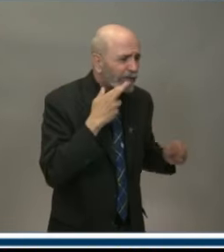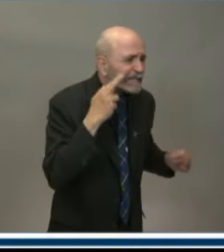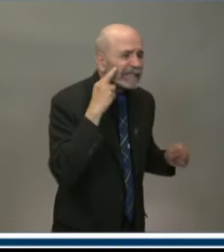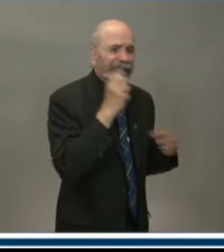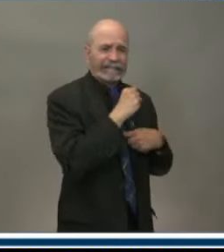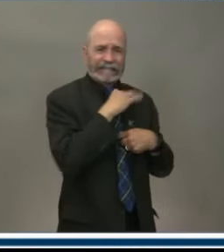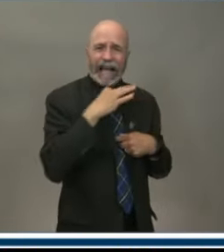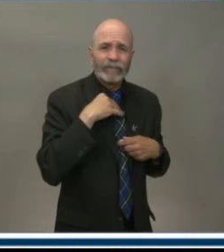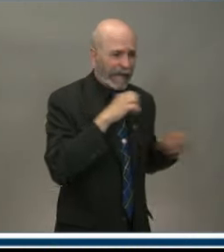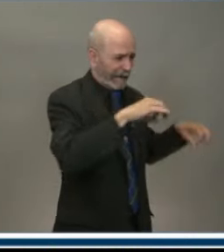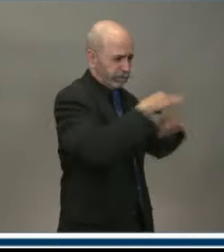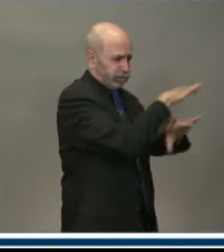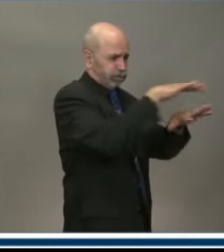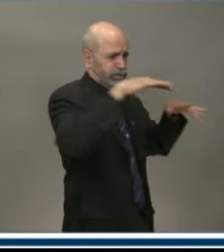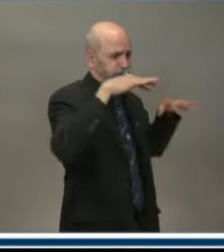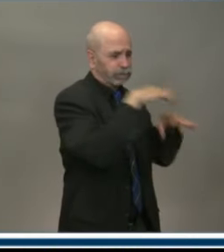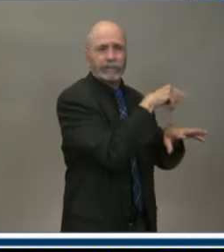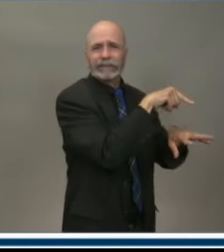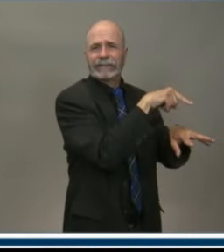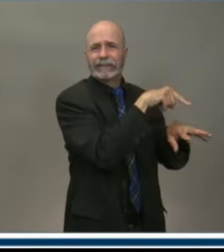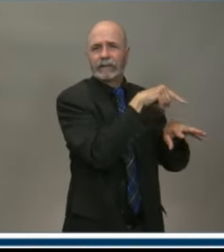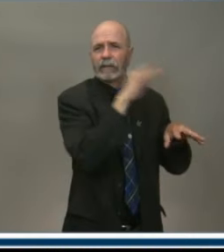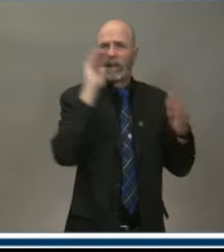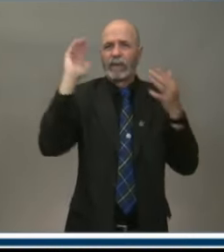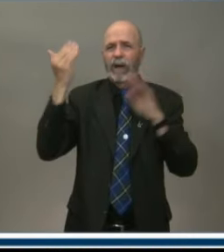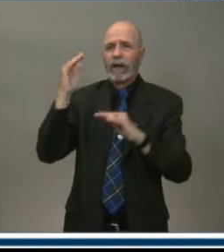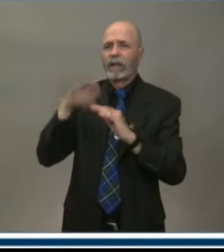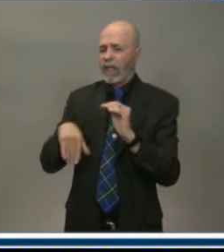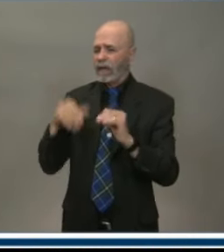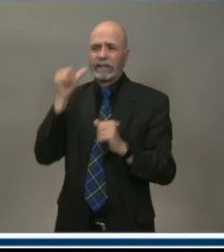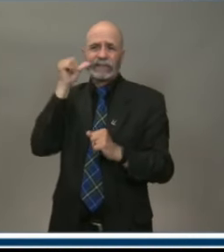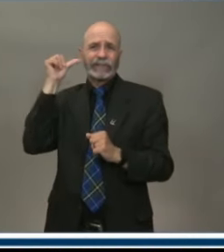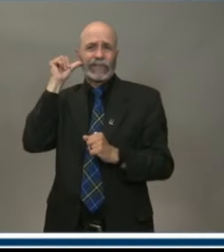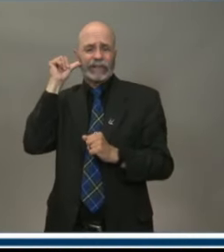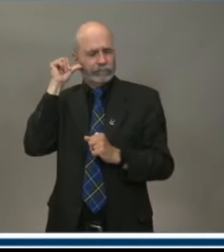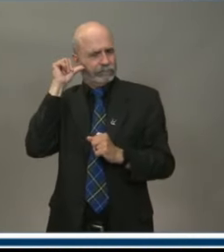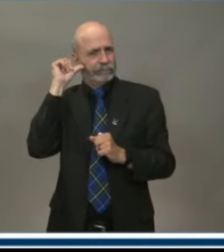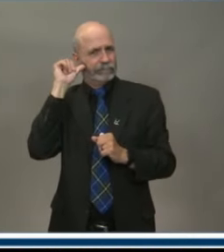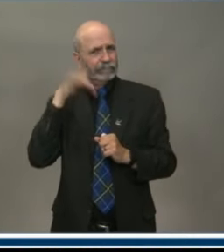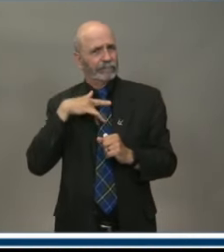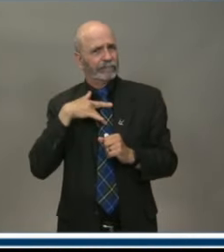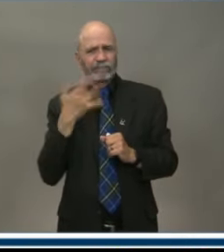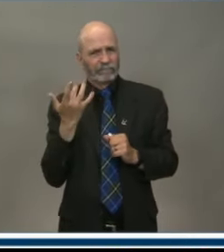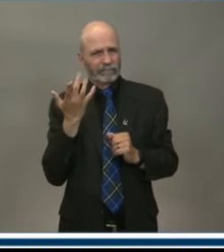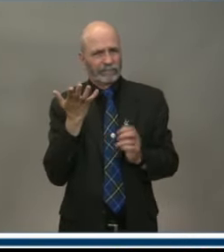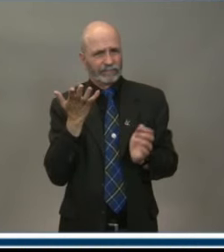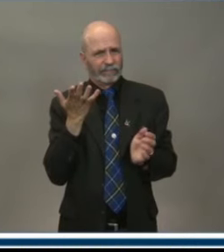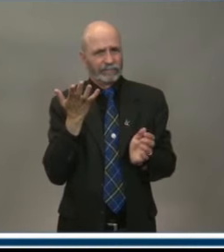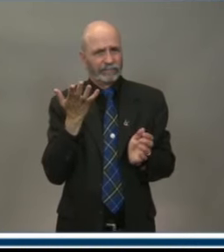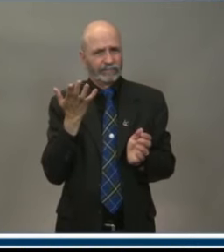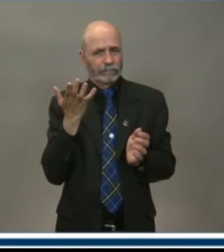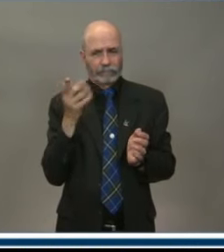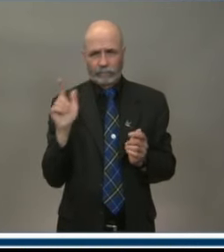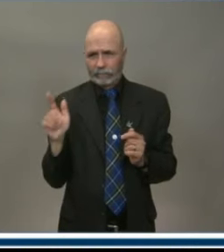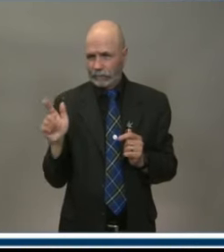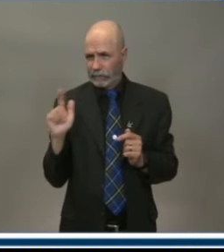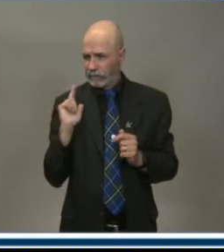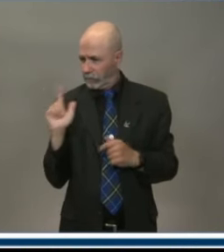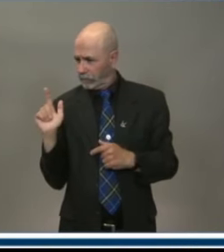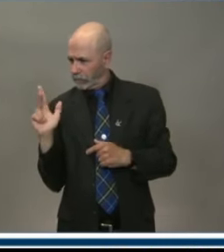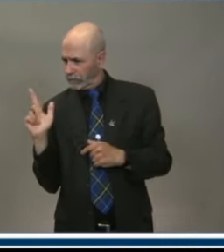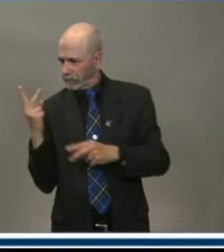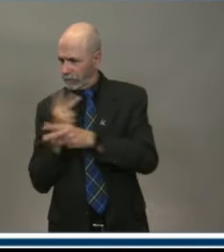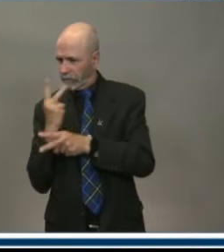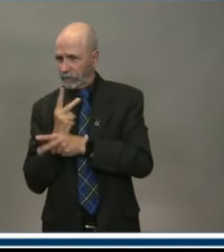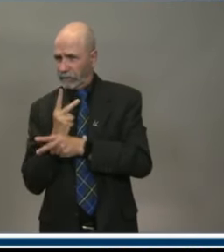with today's figures compared to yesterday. Is there something I'm not understanding here between the figure of 23 and the